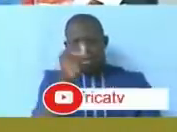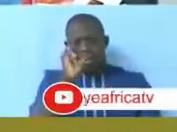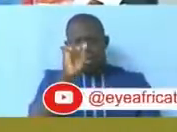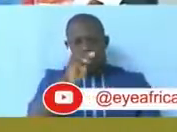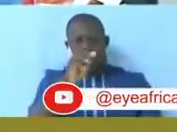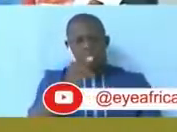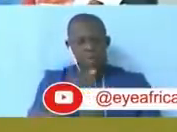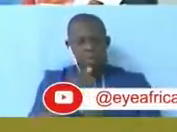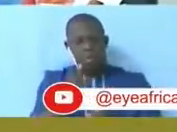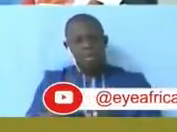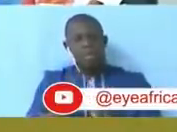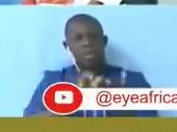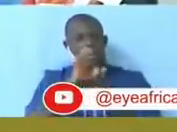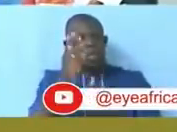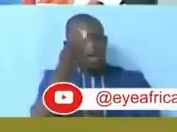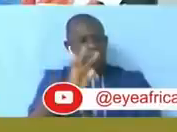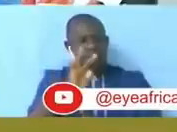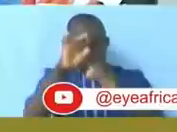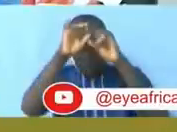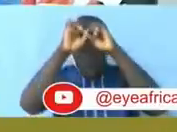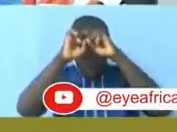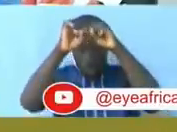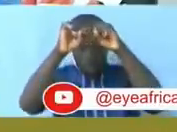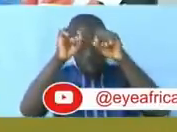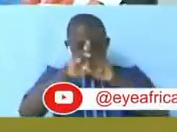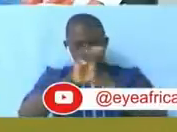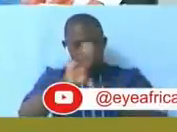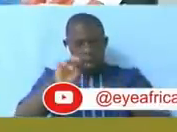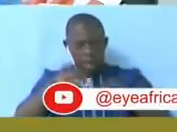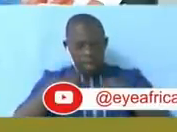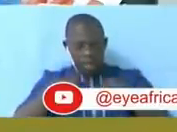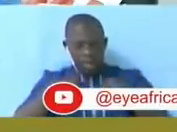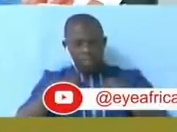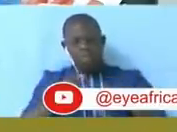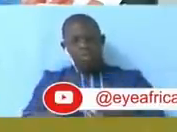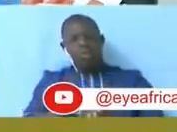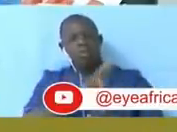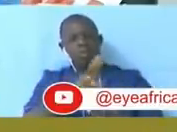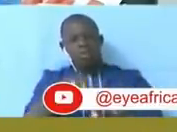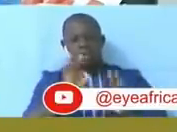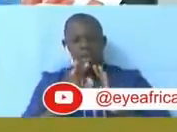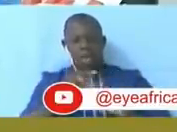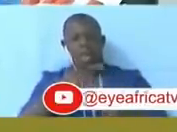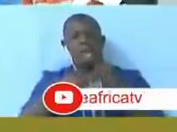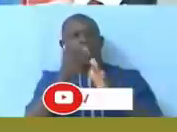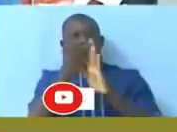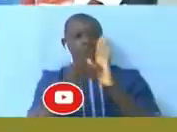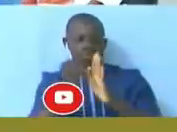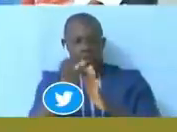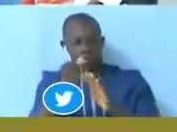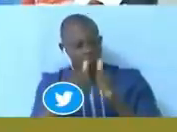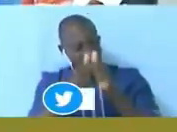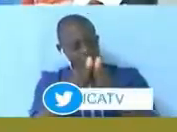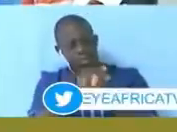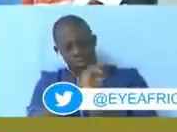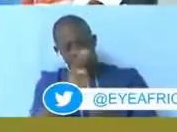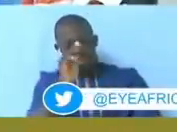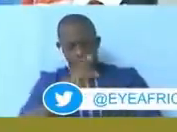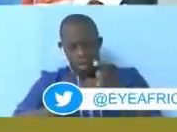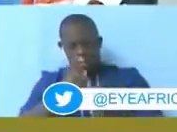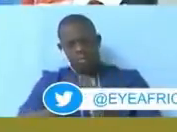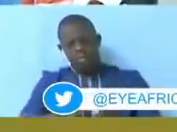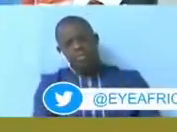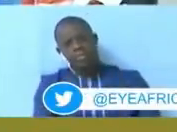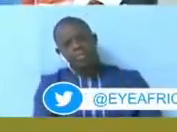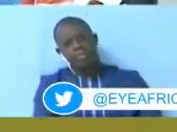the authorities are not going to comply with it. He does not want to take it as an issue. Kilo bakang sinya samando nar na ko ni wosi dala kotake bare